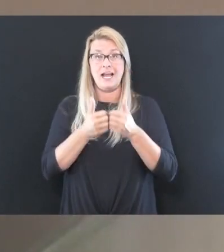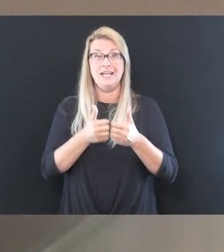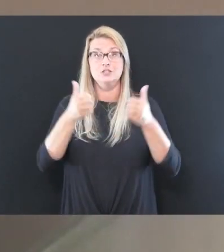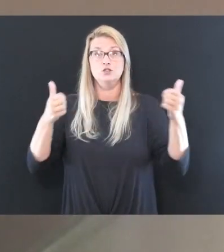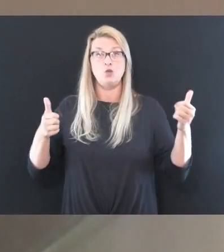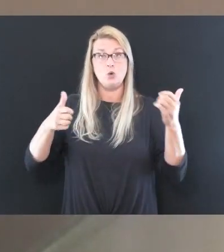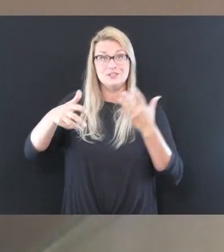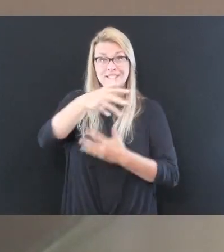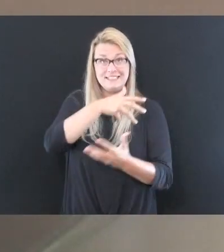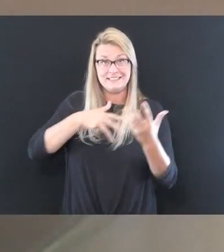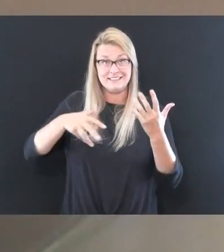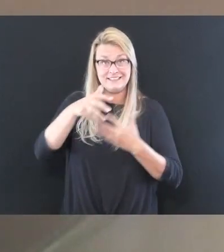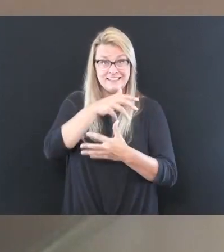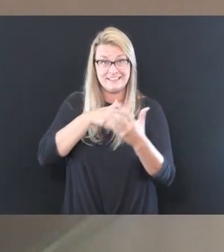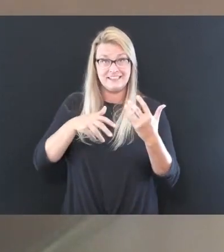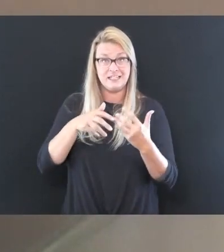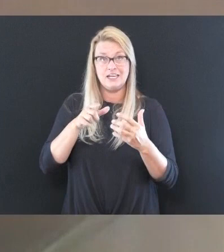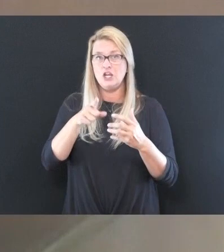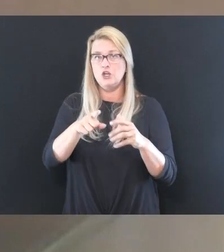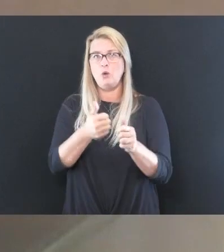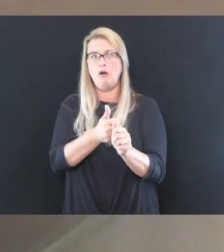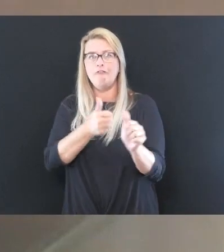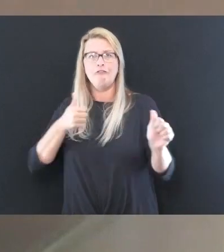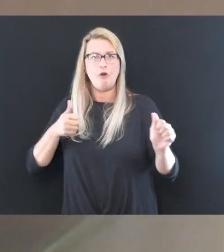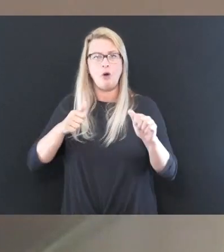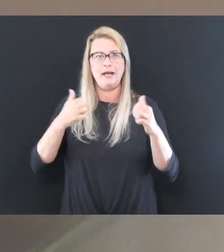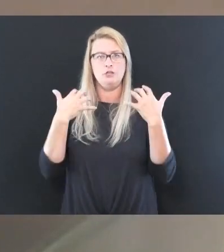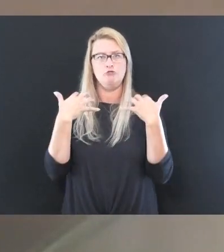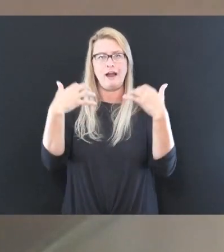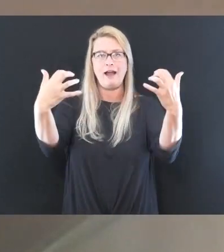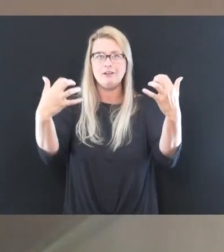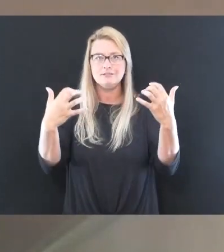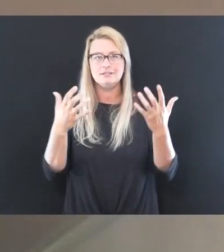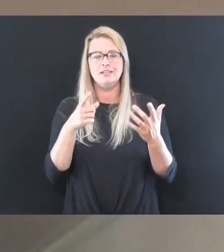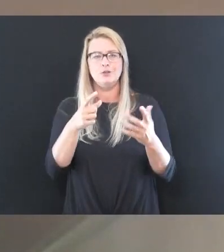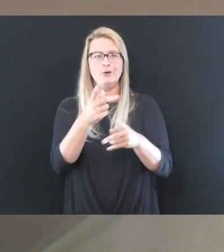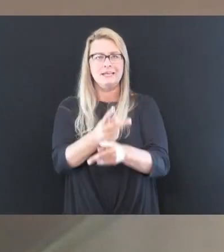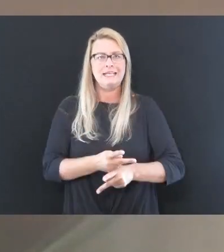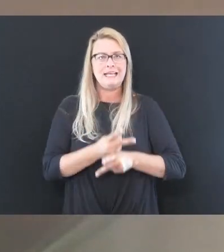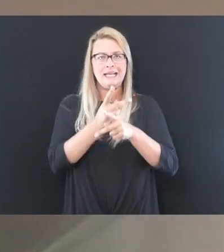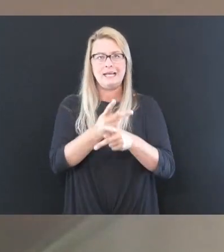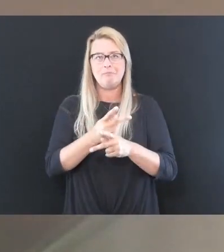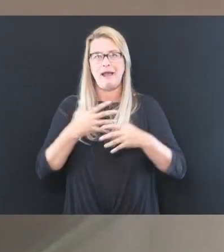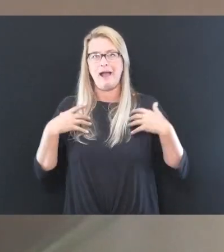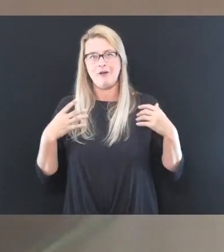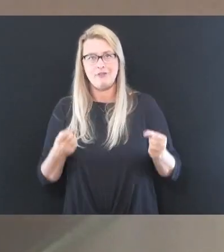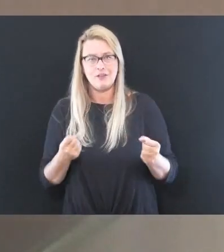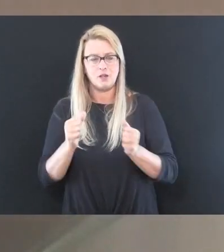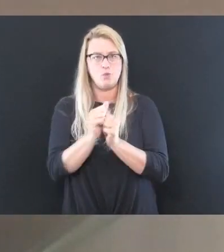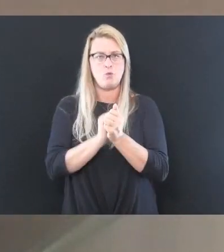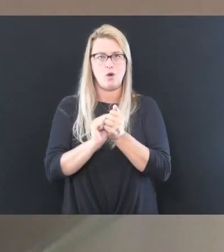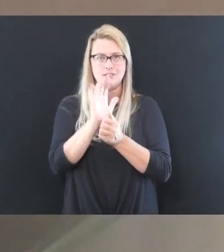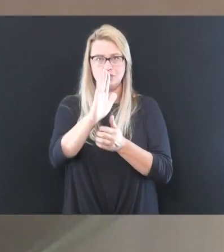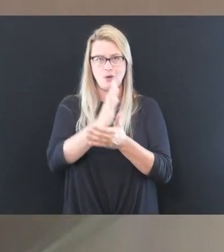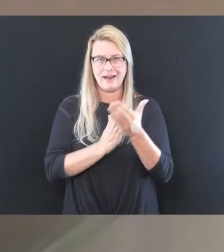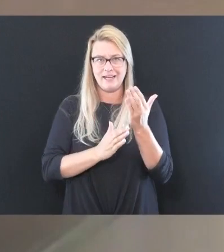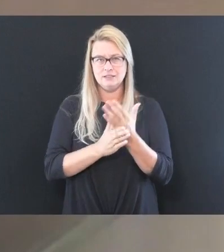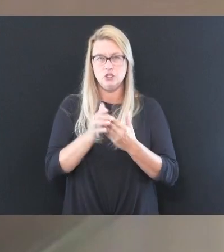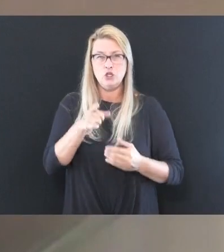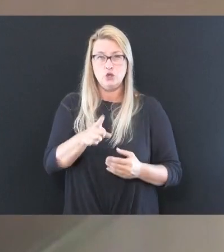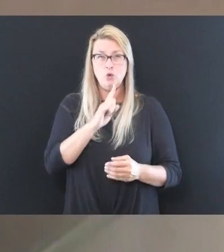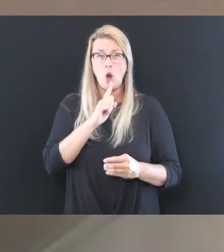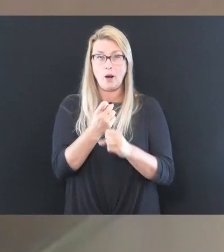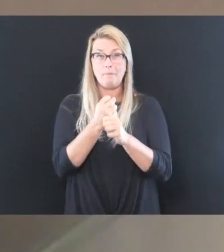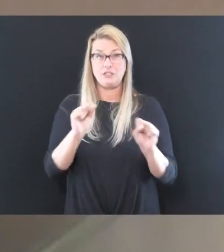distance and you stay away from crowds and you keep yourself healthy, you wash your hands, you are protecting